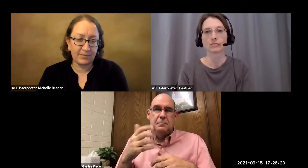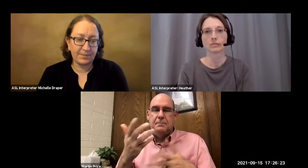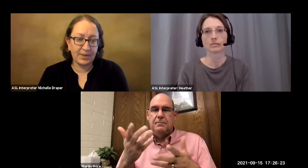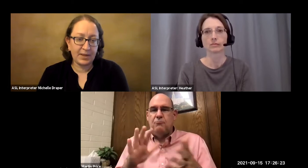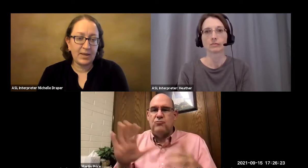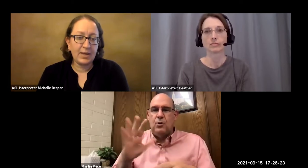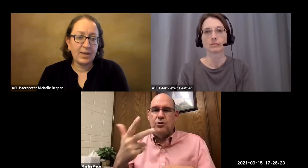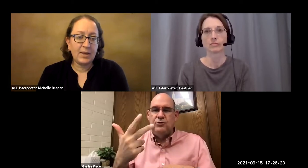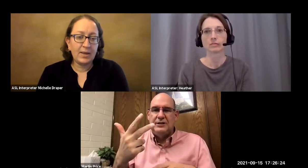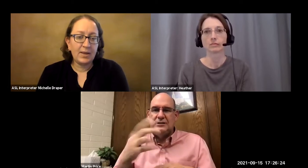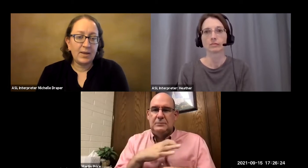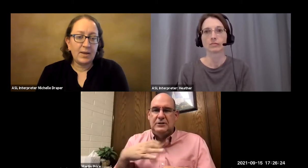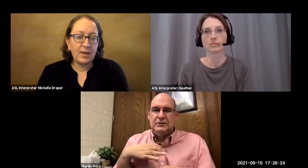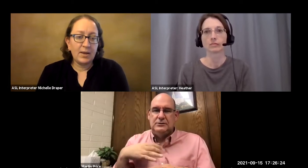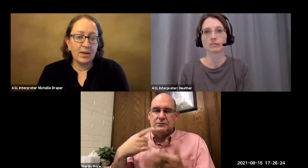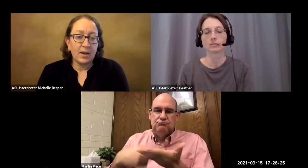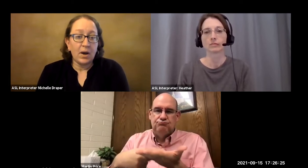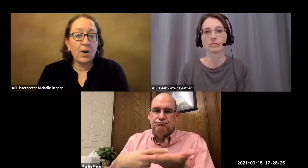past chair.